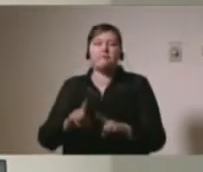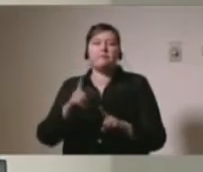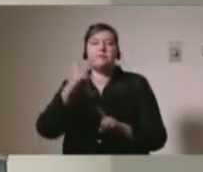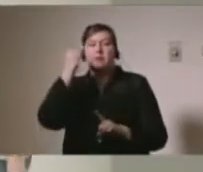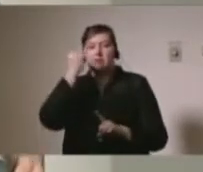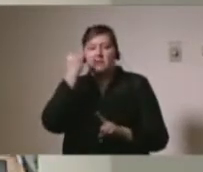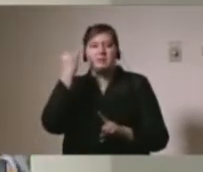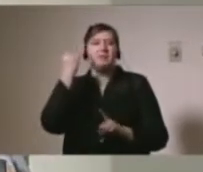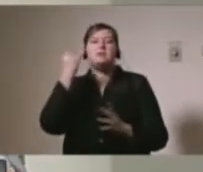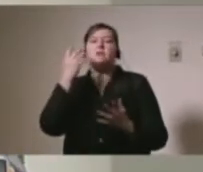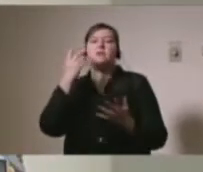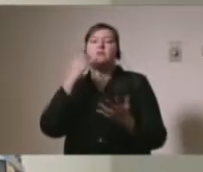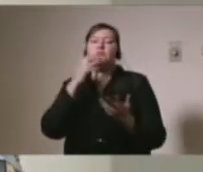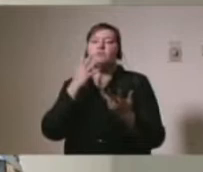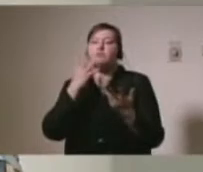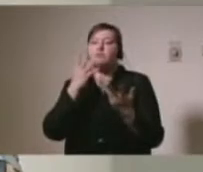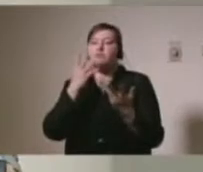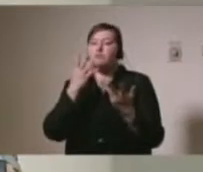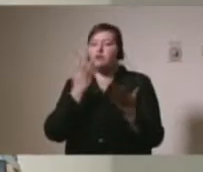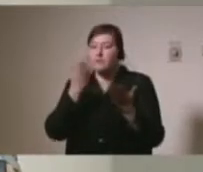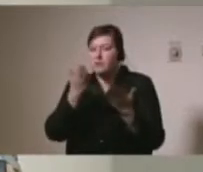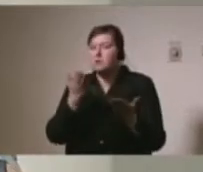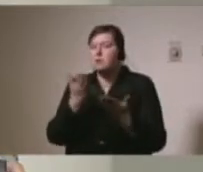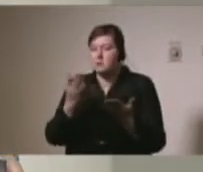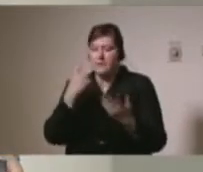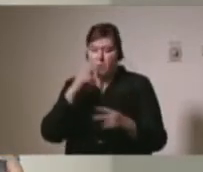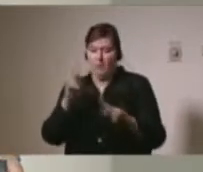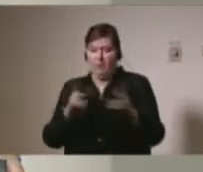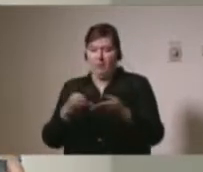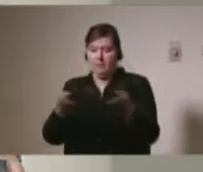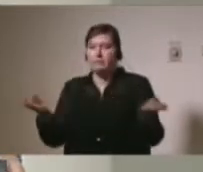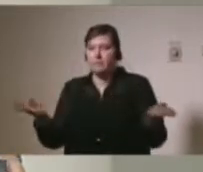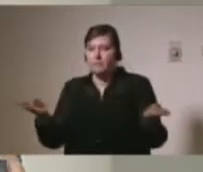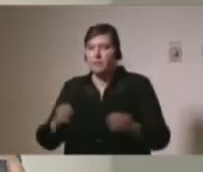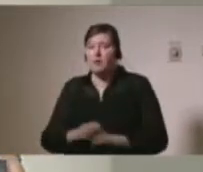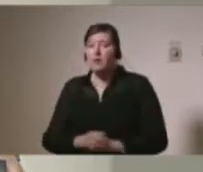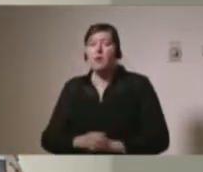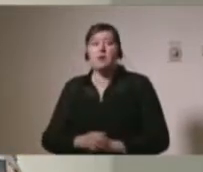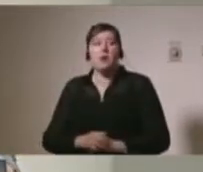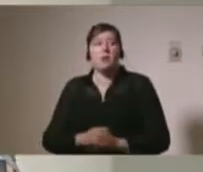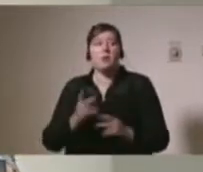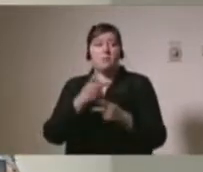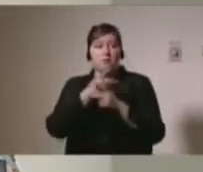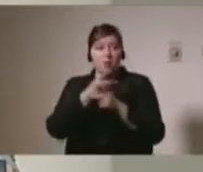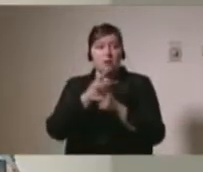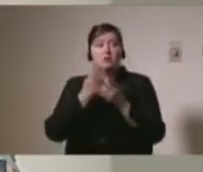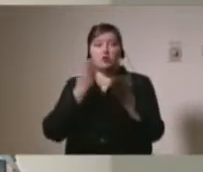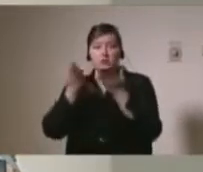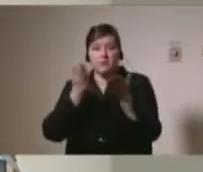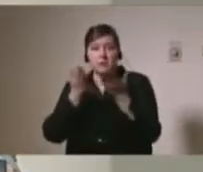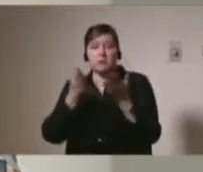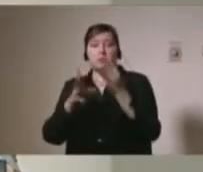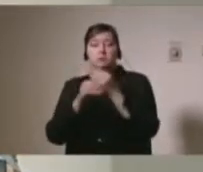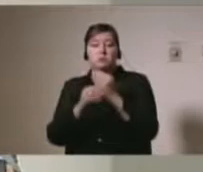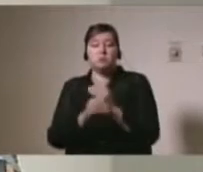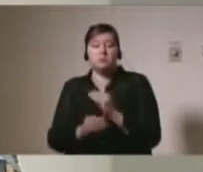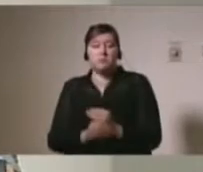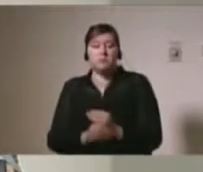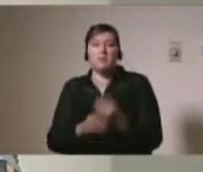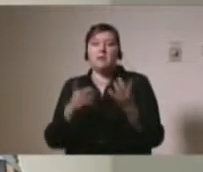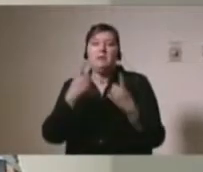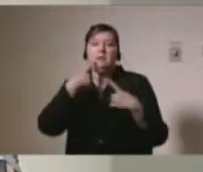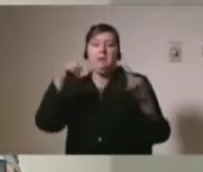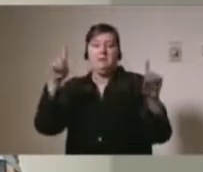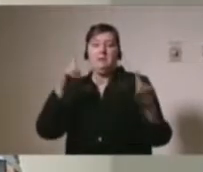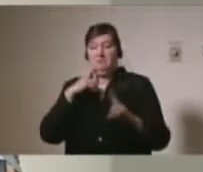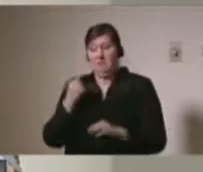insurance services. So profits have doubled in the last few years, thanks to diversification.